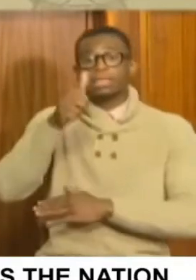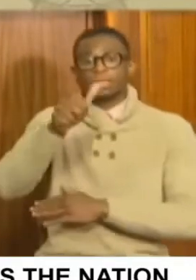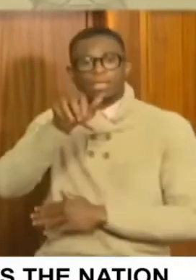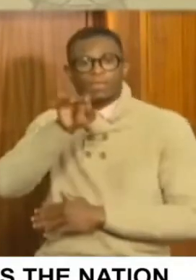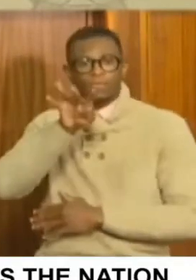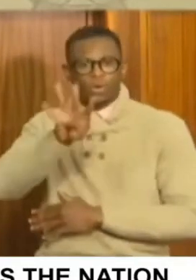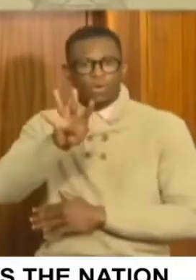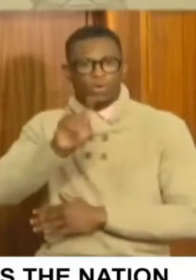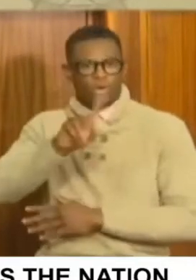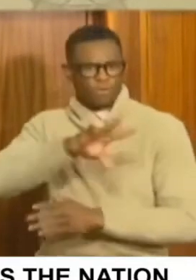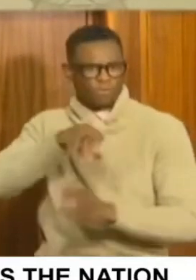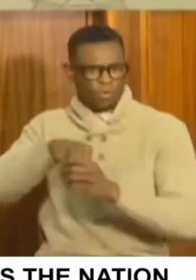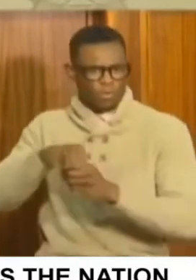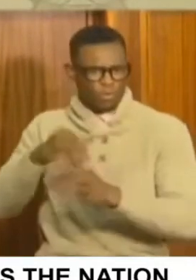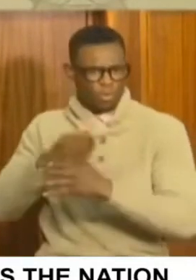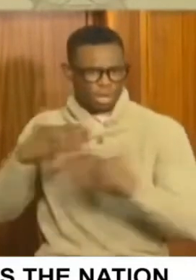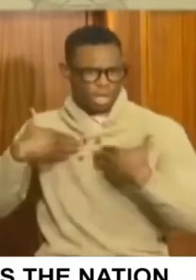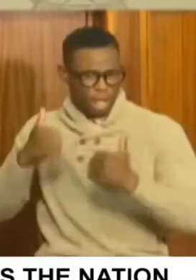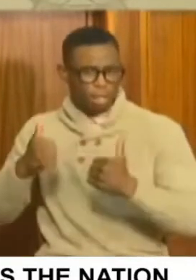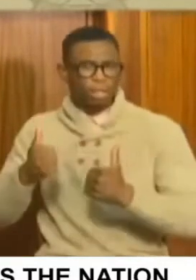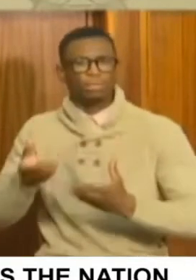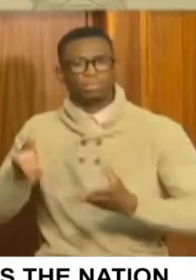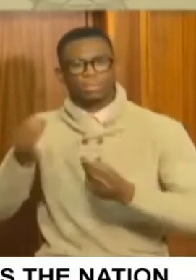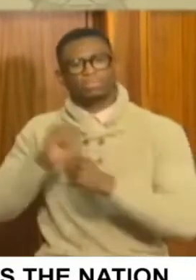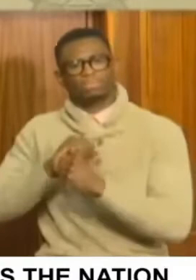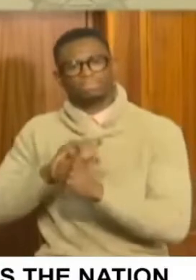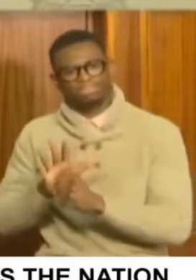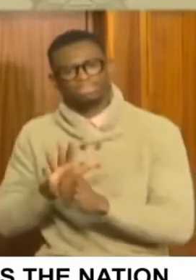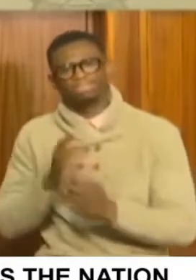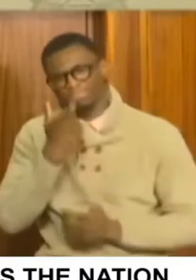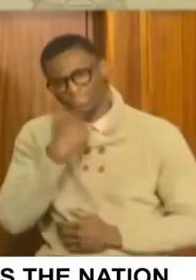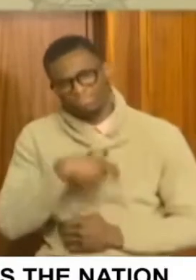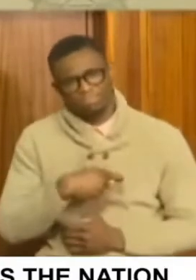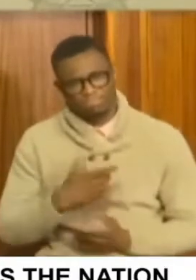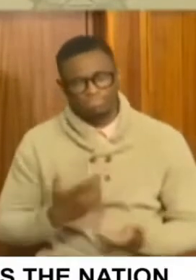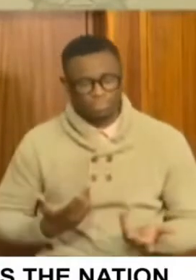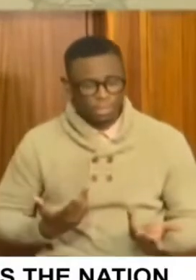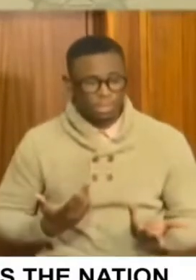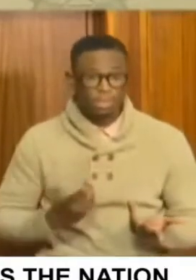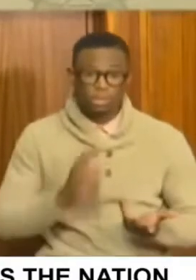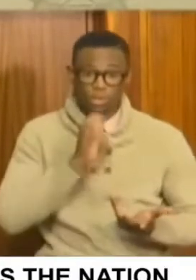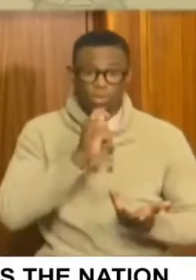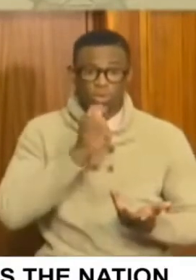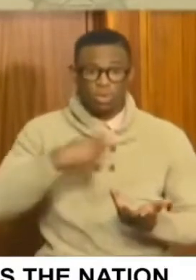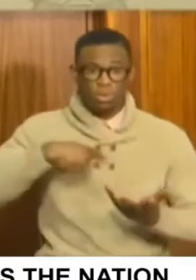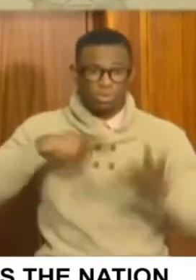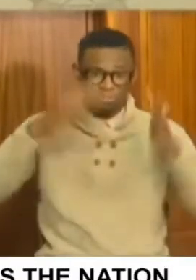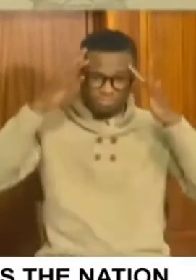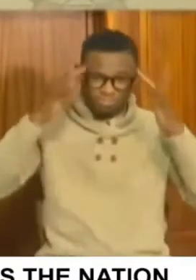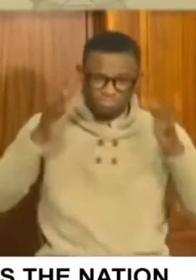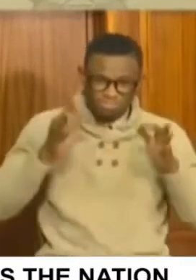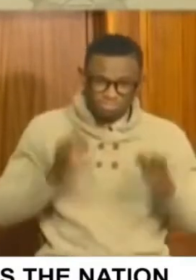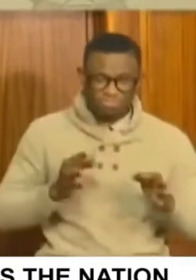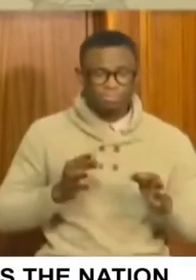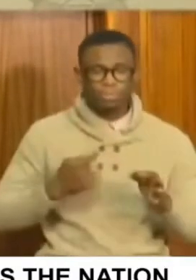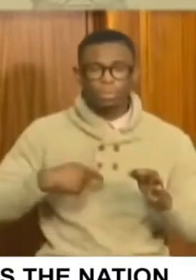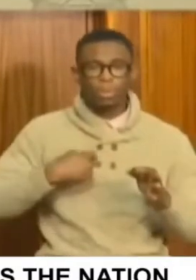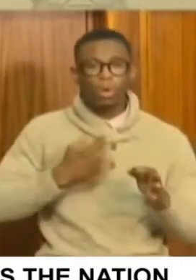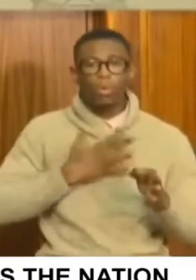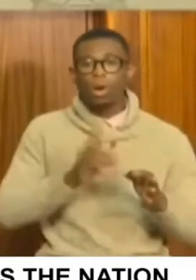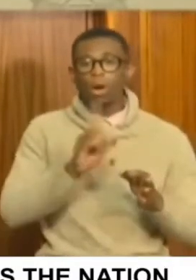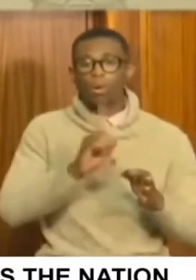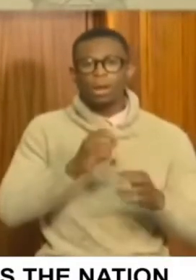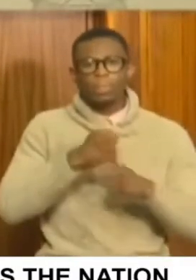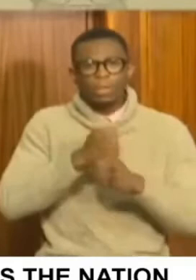of those people recovered from the flu, Cyril? Most of them, right? While it must be our unwavering determination to ensure that